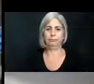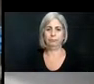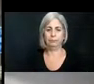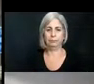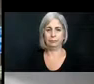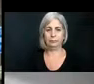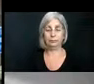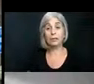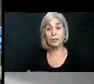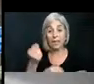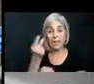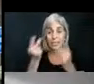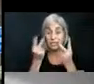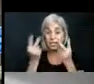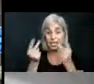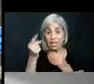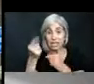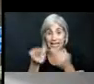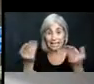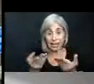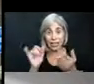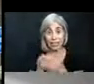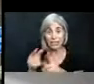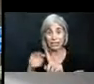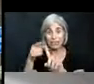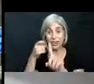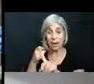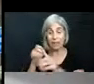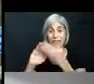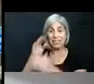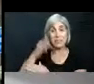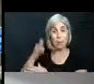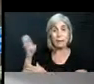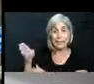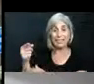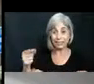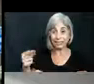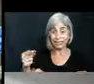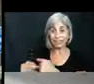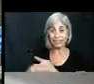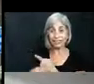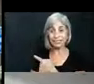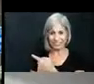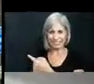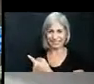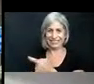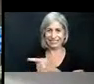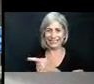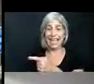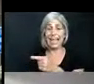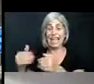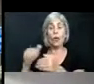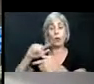And you can see some effects of this here. This is actually from Boynton Beach from after Hurricane Dorian